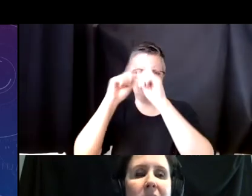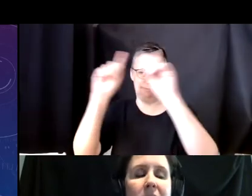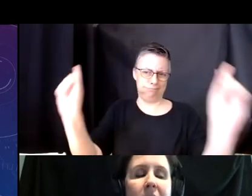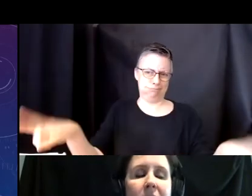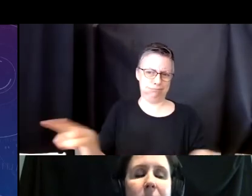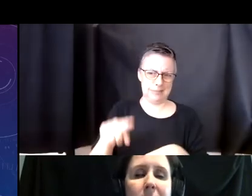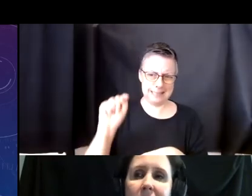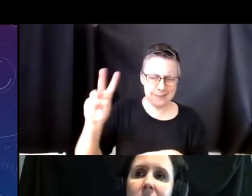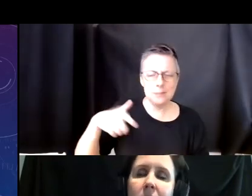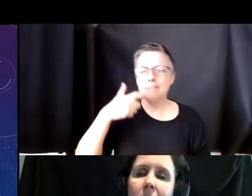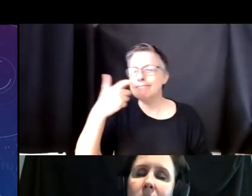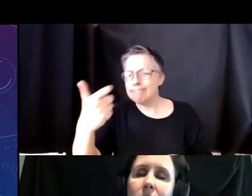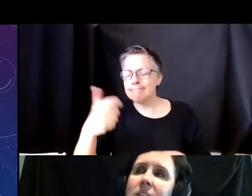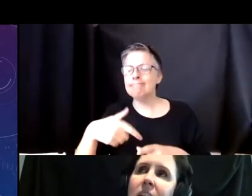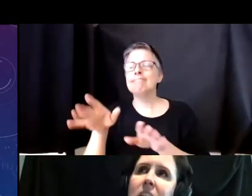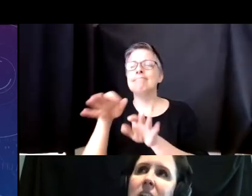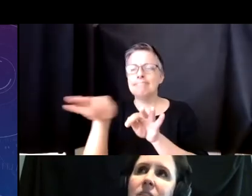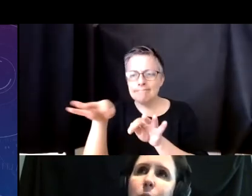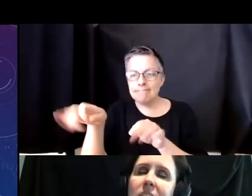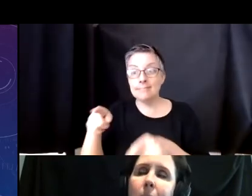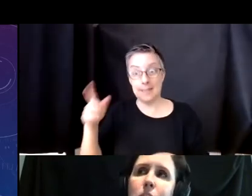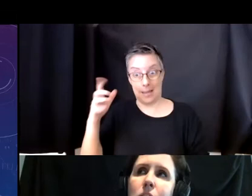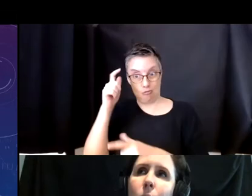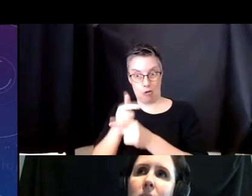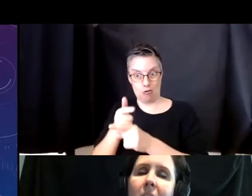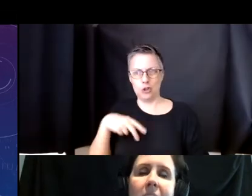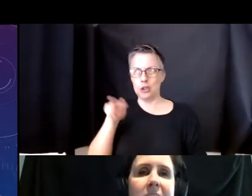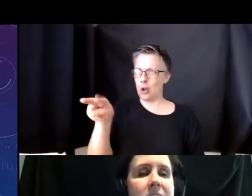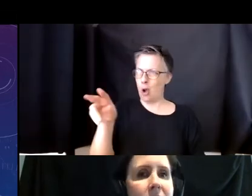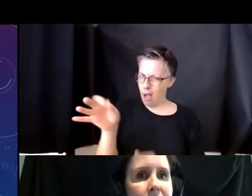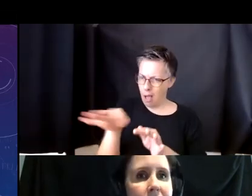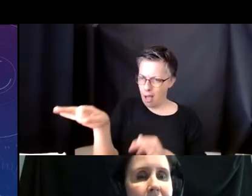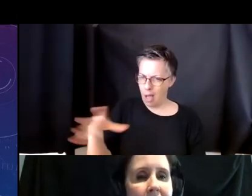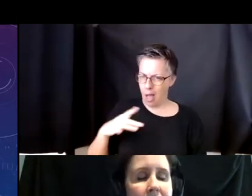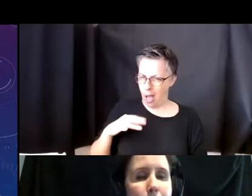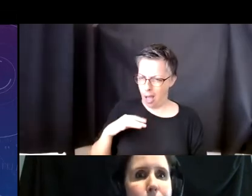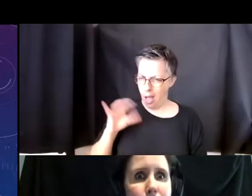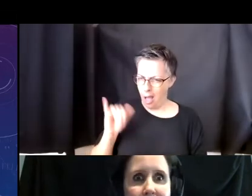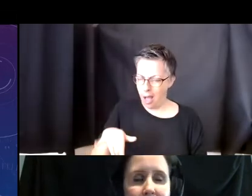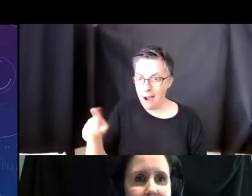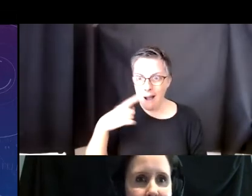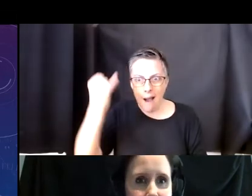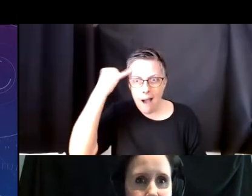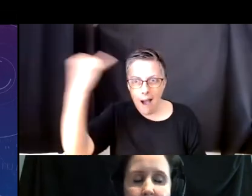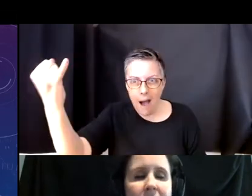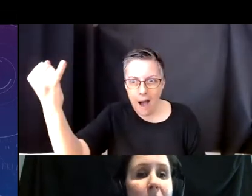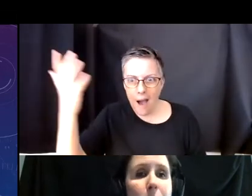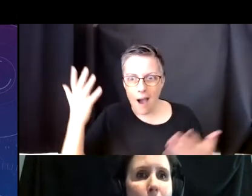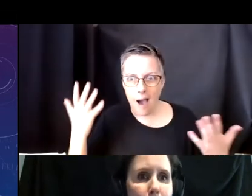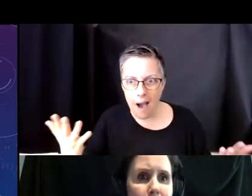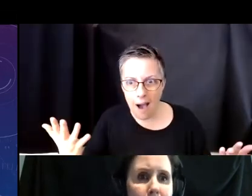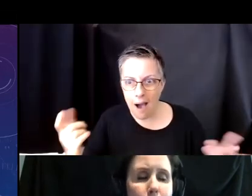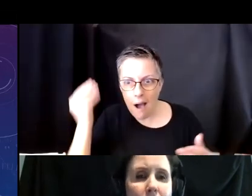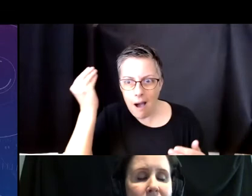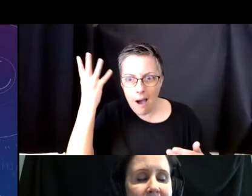and the man looked at the TV with the caption on, and he suddenly had a bright idea. A light